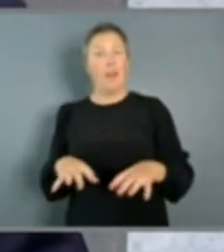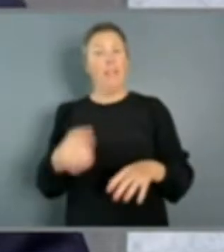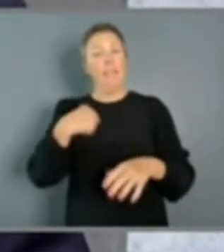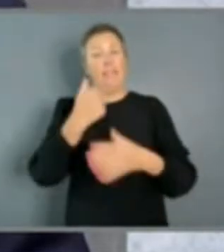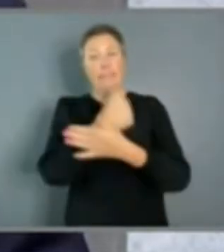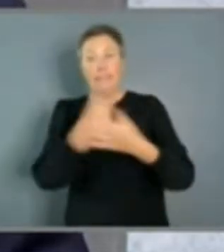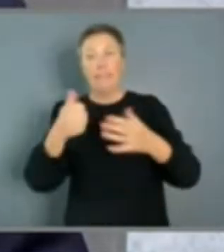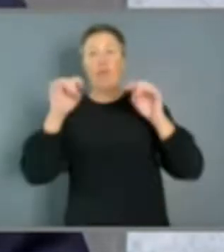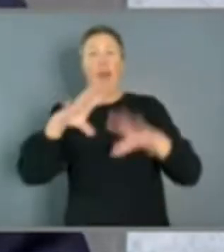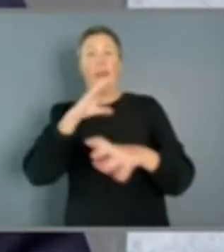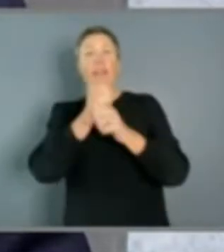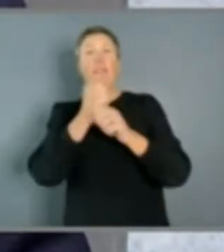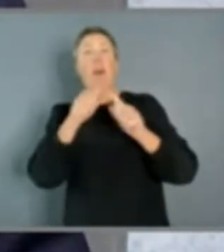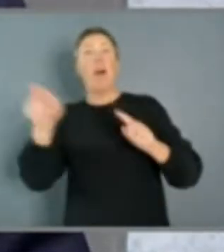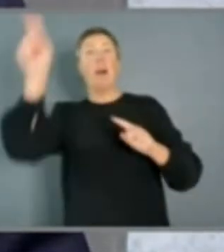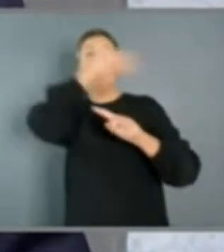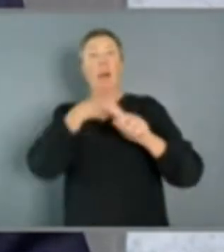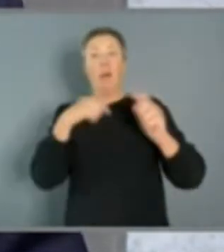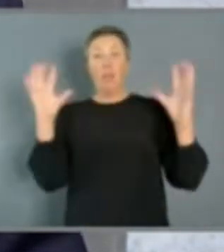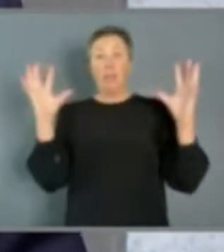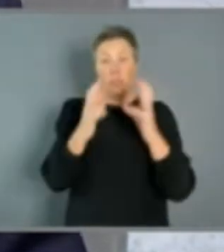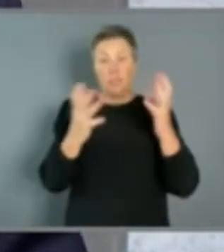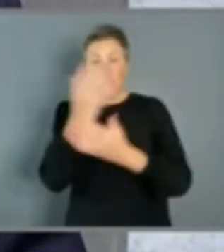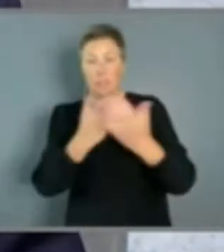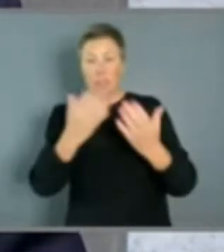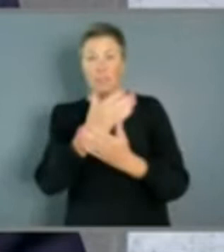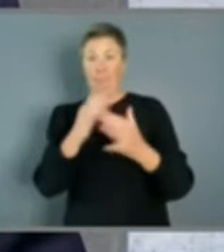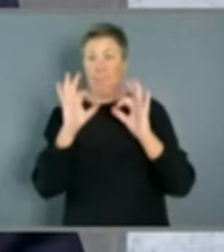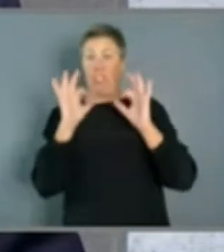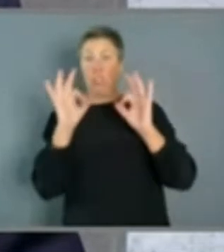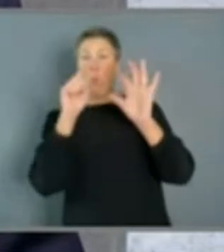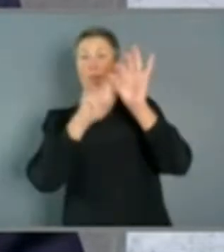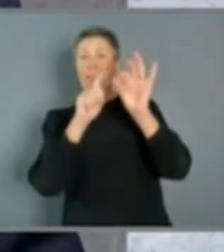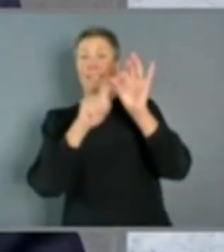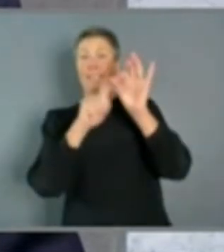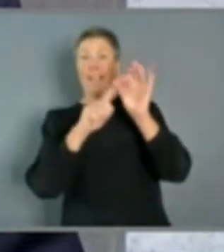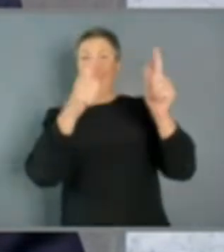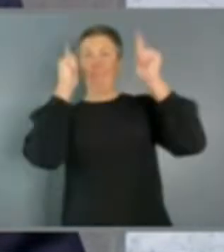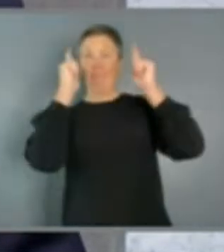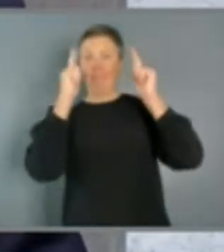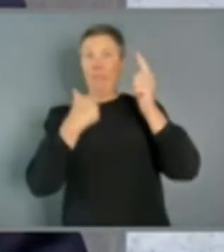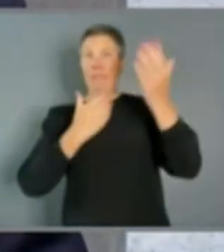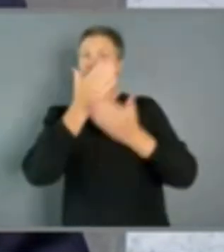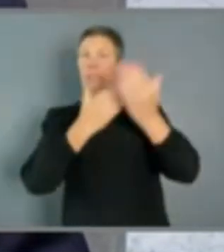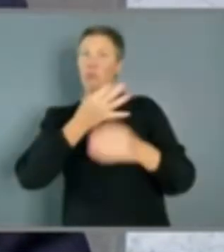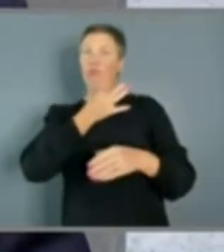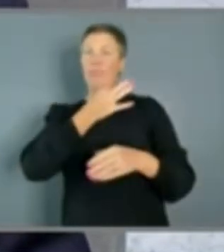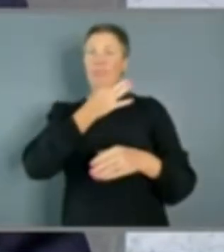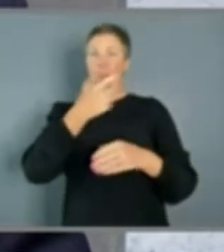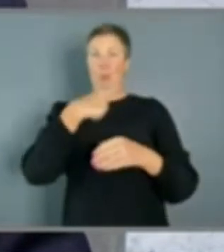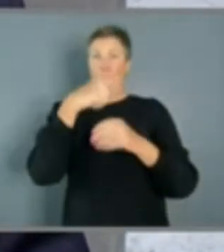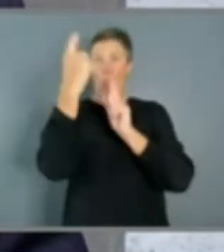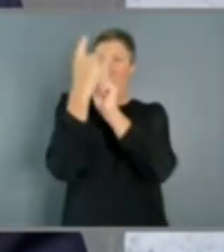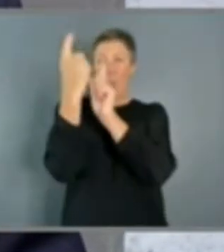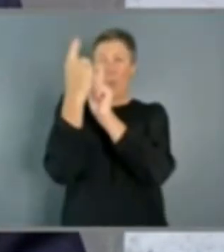and particularly between Premier Palaszczuk and I, as we've been very conscious of the risks that are present there.